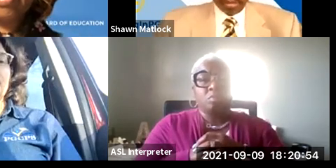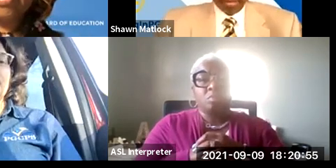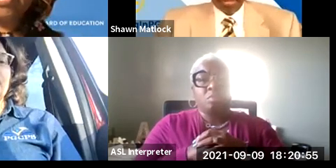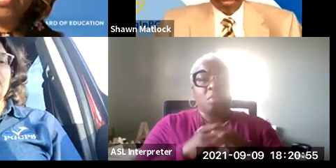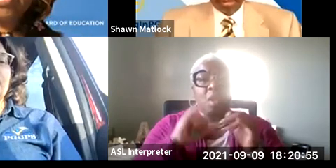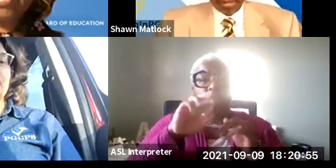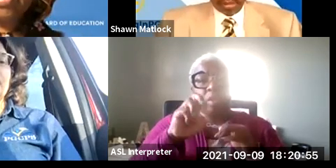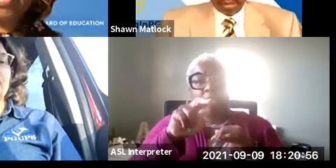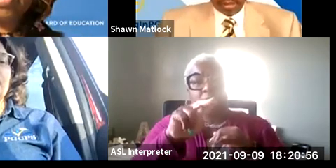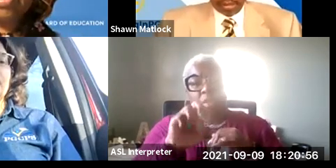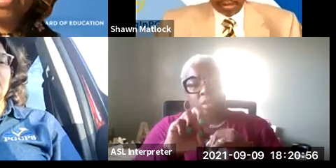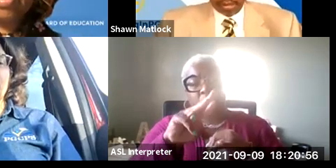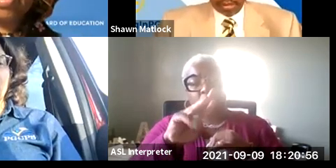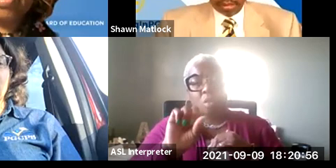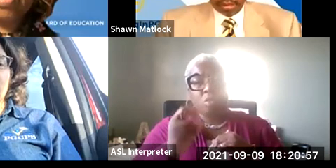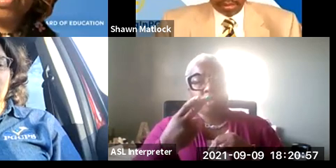Irene Marsh,